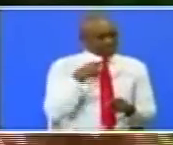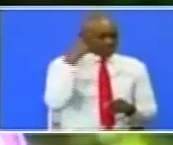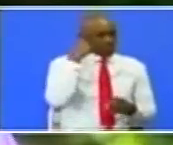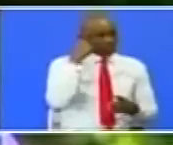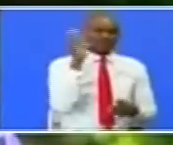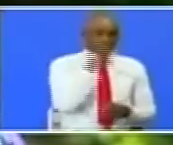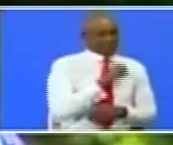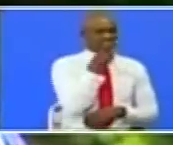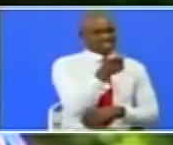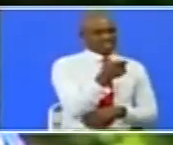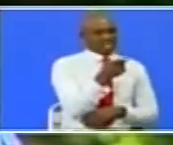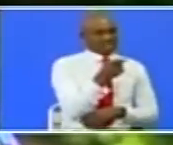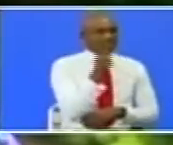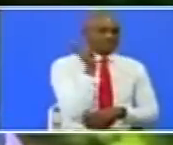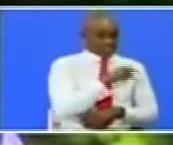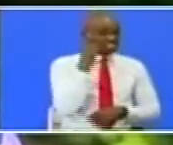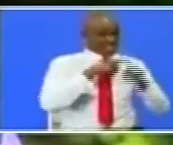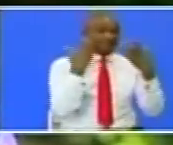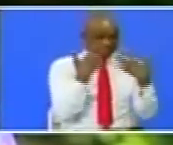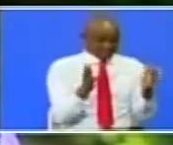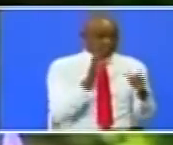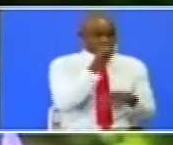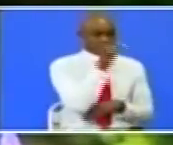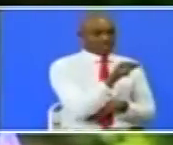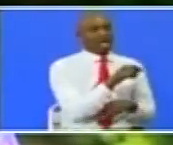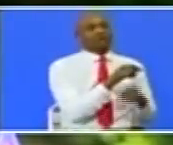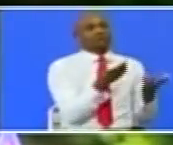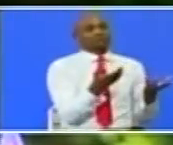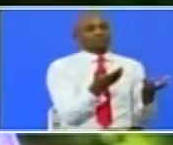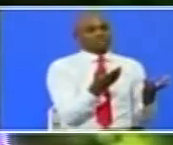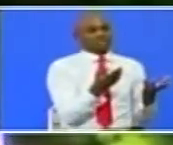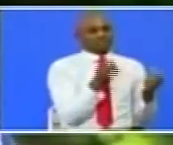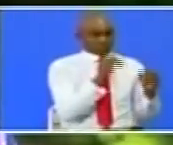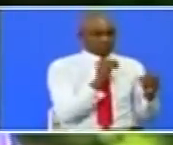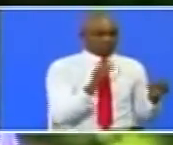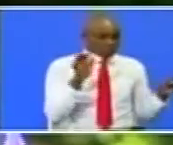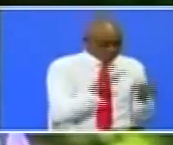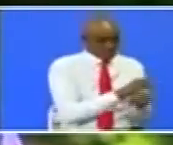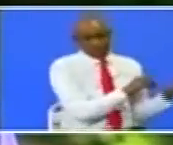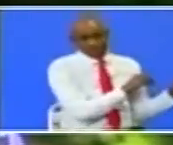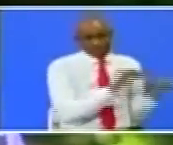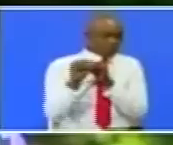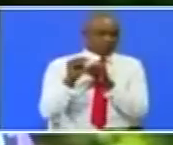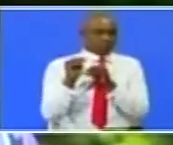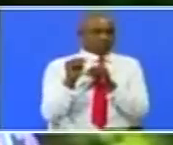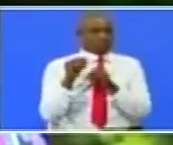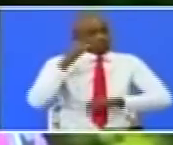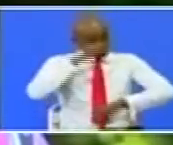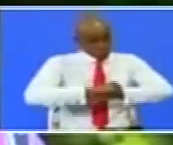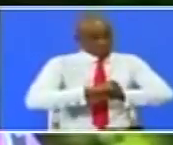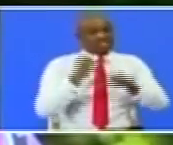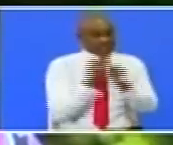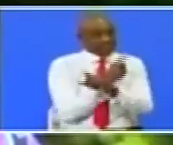just finishes, he completes the year. Then now we can fully relocate, plus even